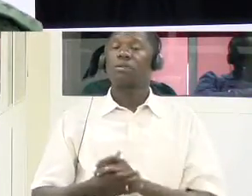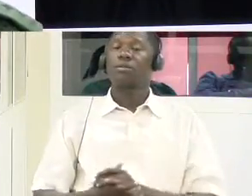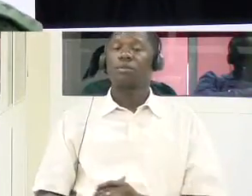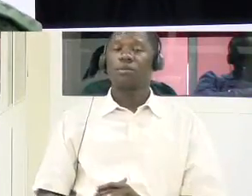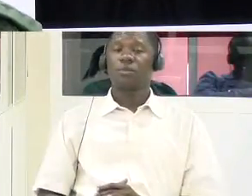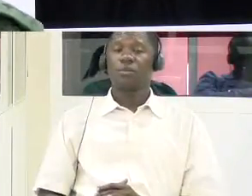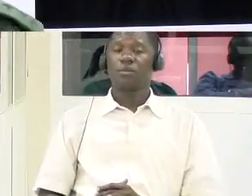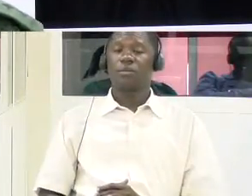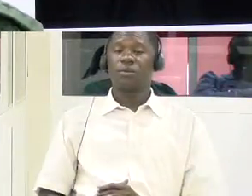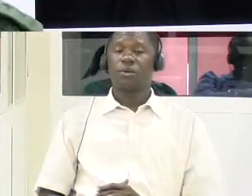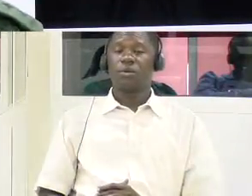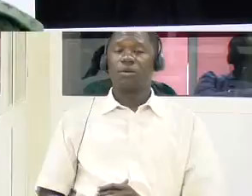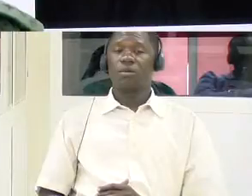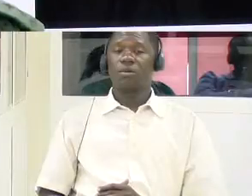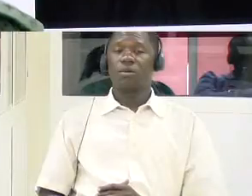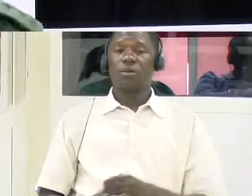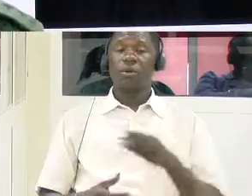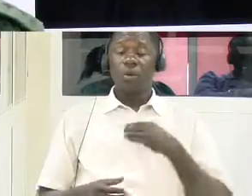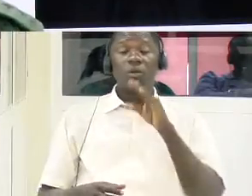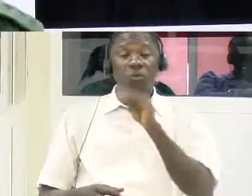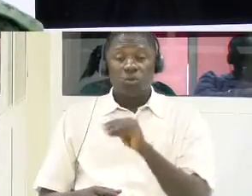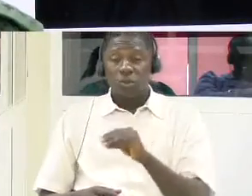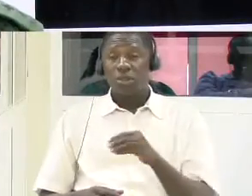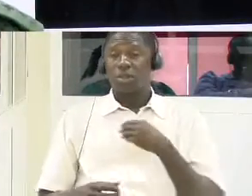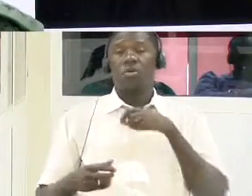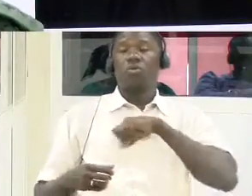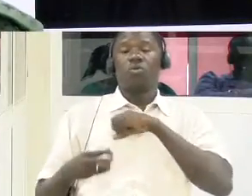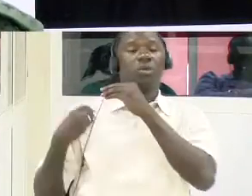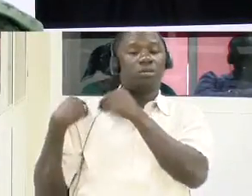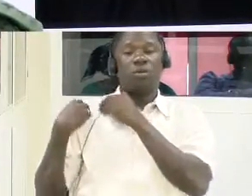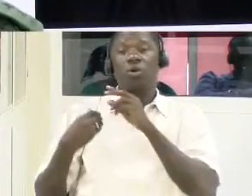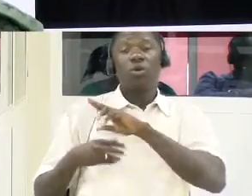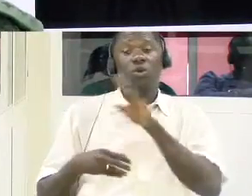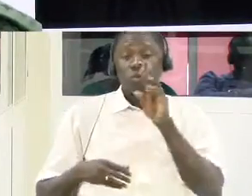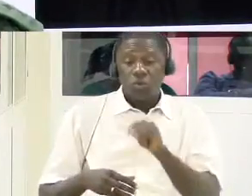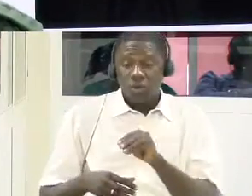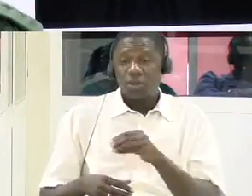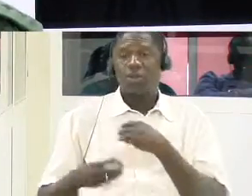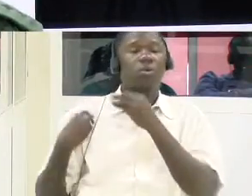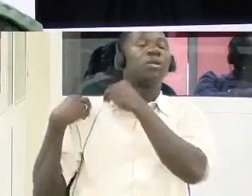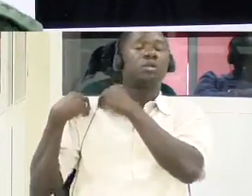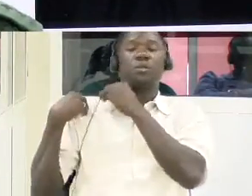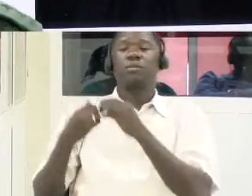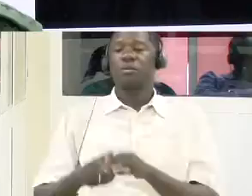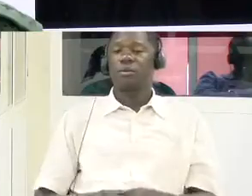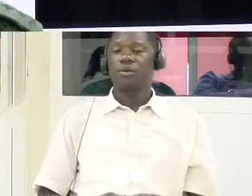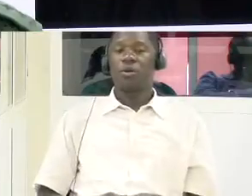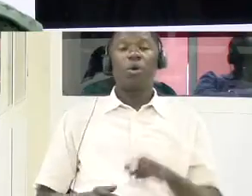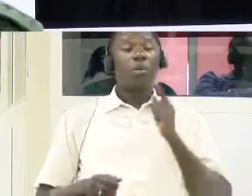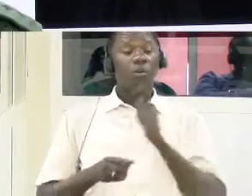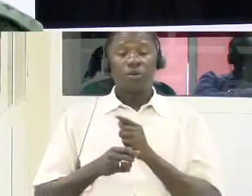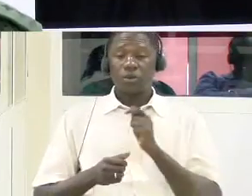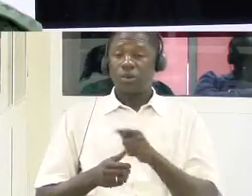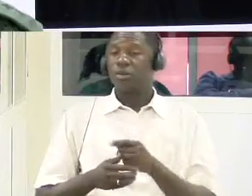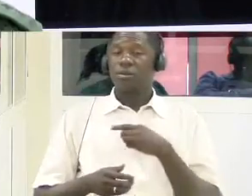Whether we do it is our responsibility. Whether we don't do it, it is our responsibility. And we will make sure that this country, we